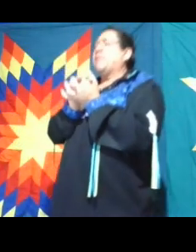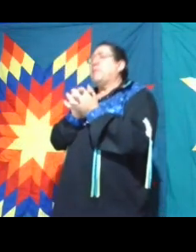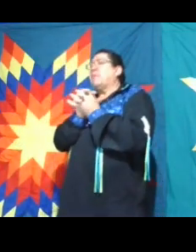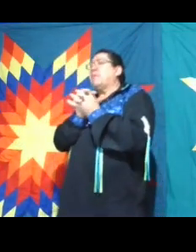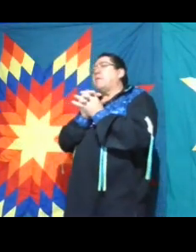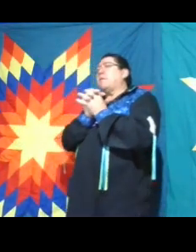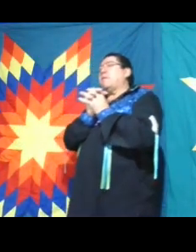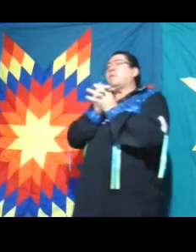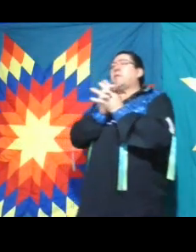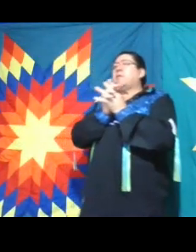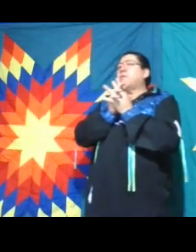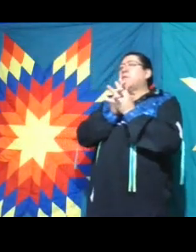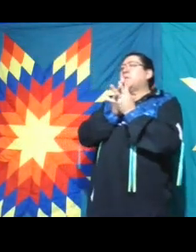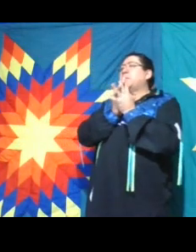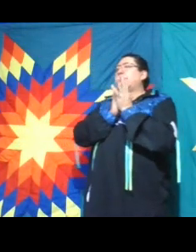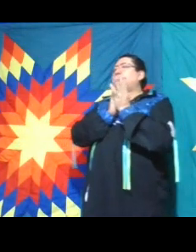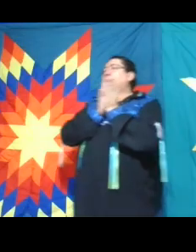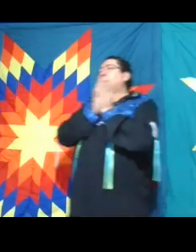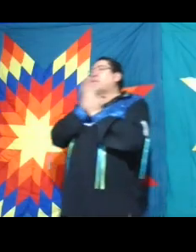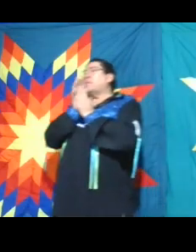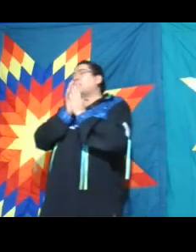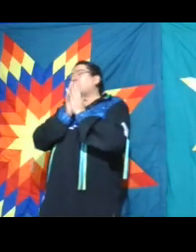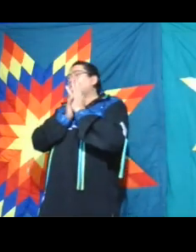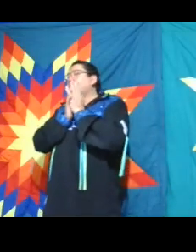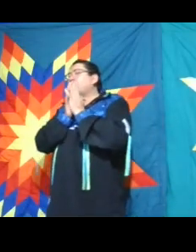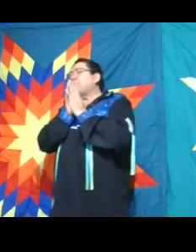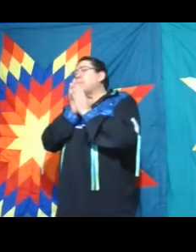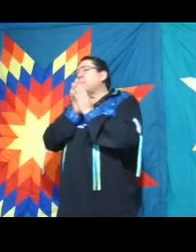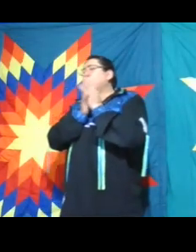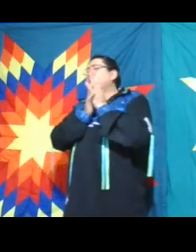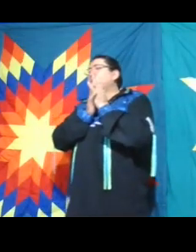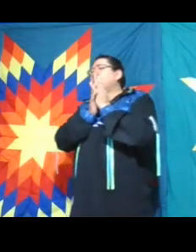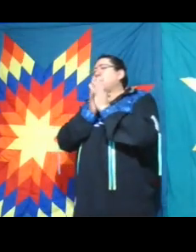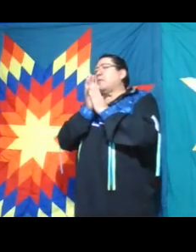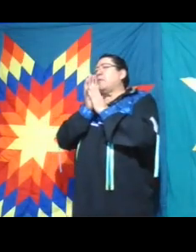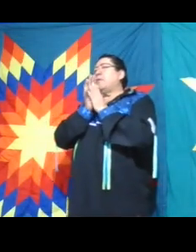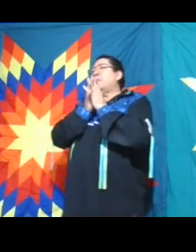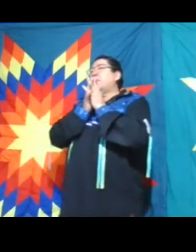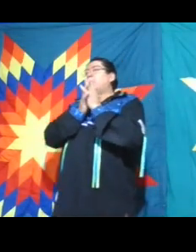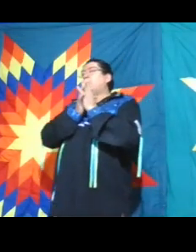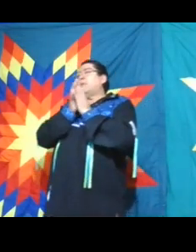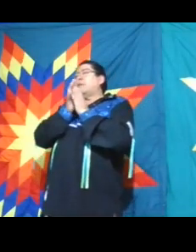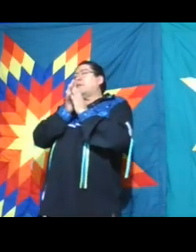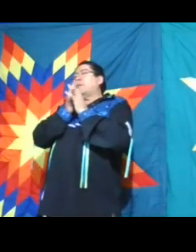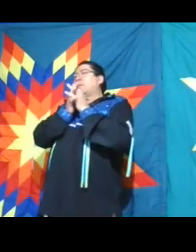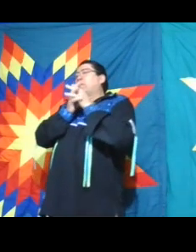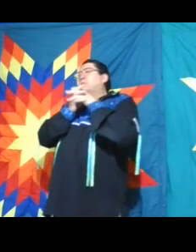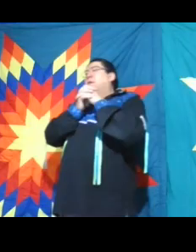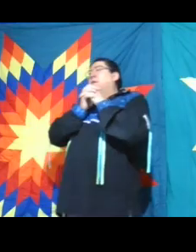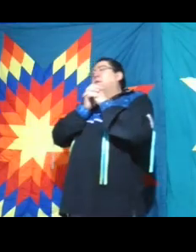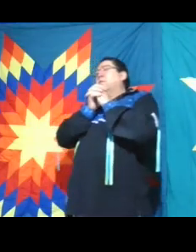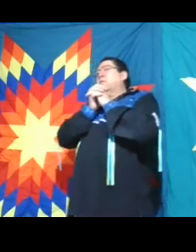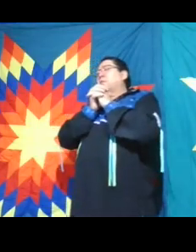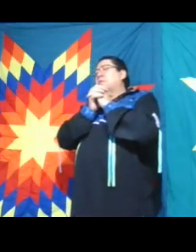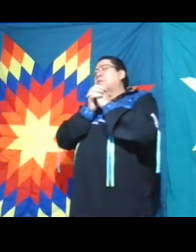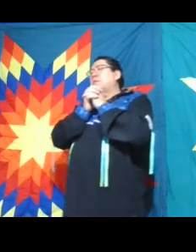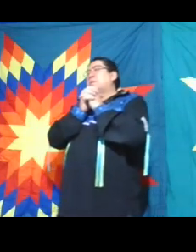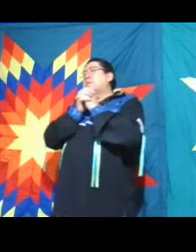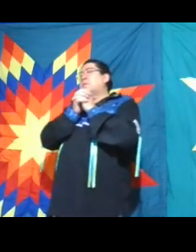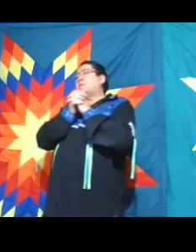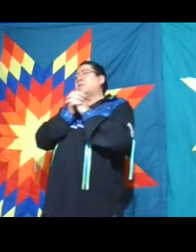we have two more questions here. So with respect to inviting elders or mentors during the interview and or